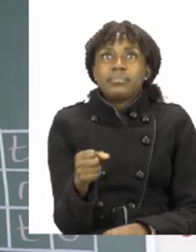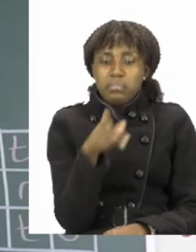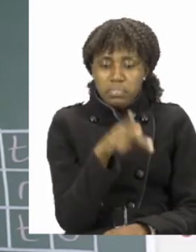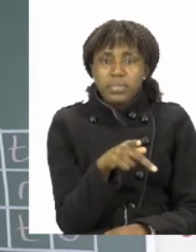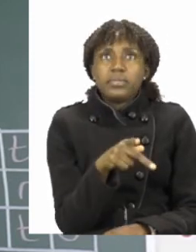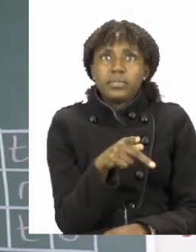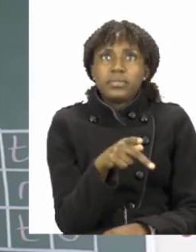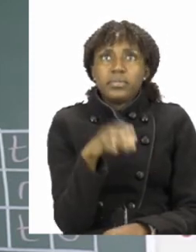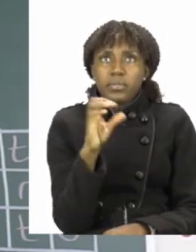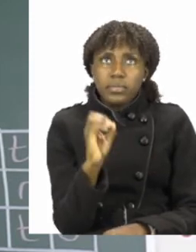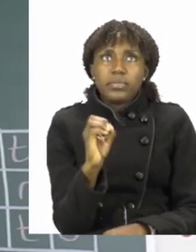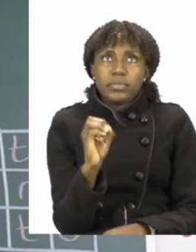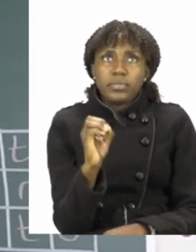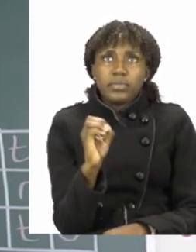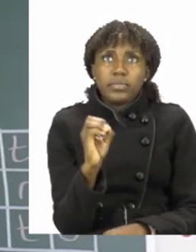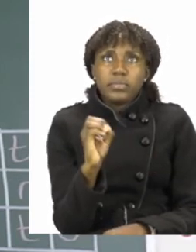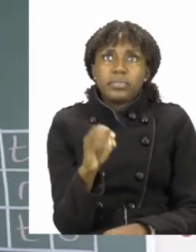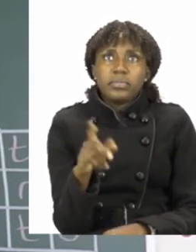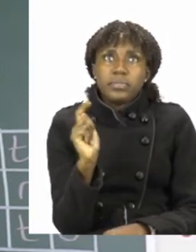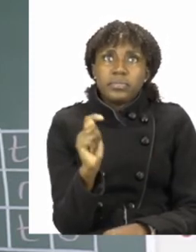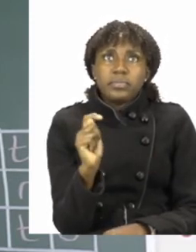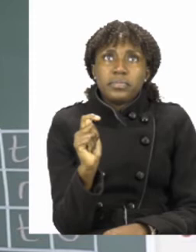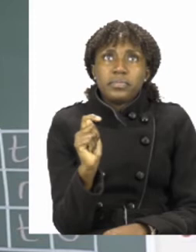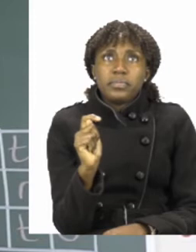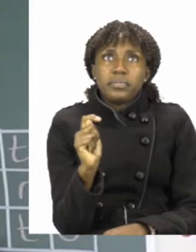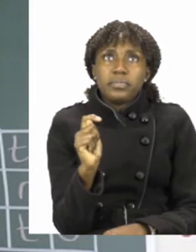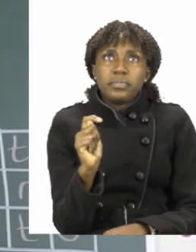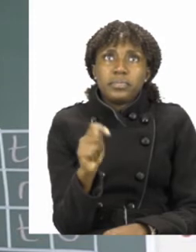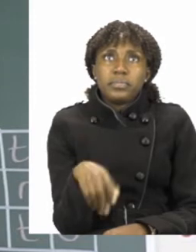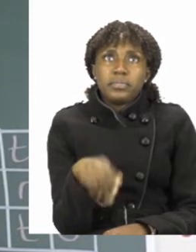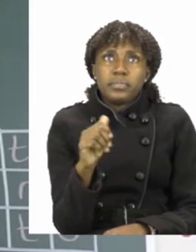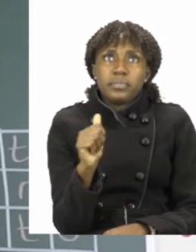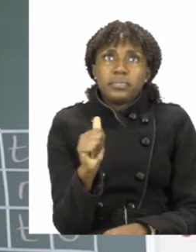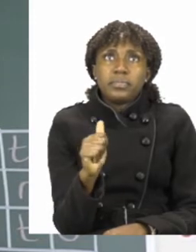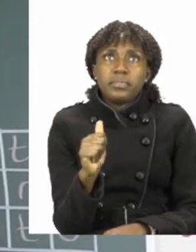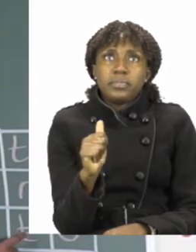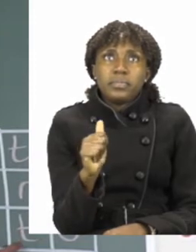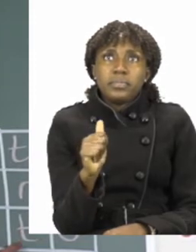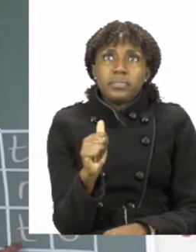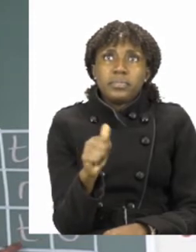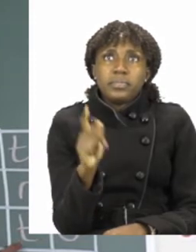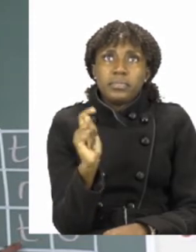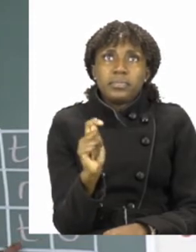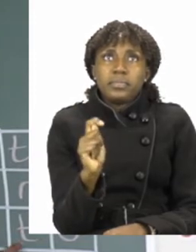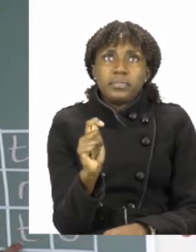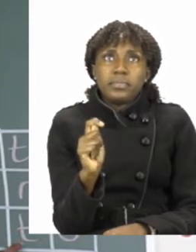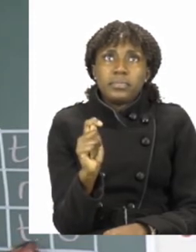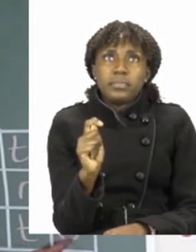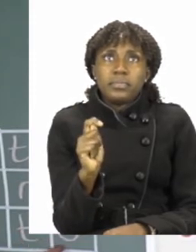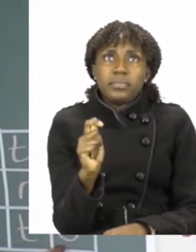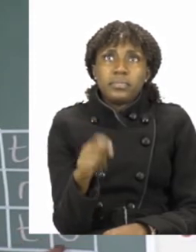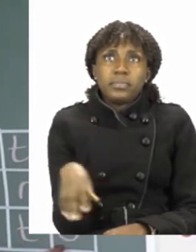here, then an O, then a T, and an A, another